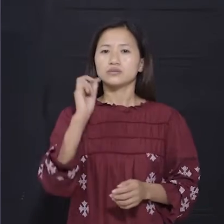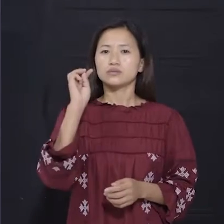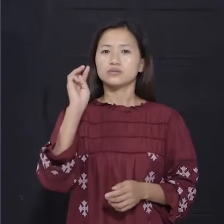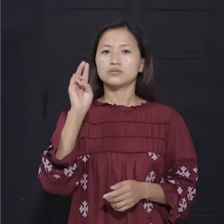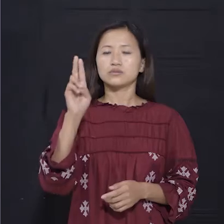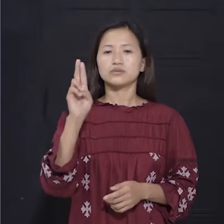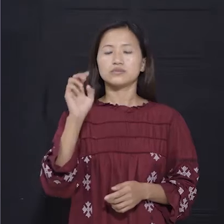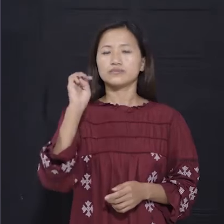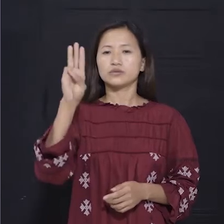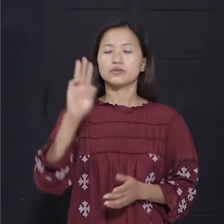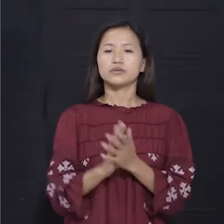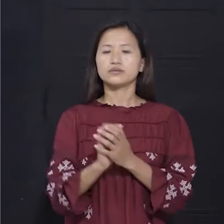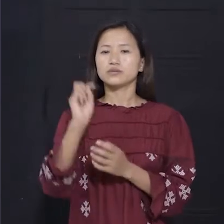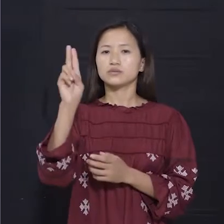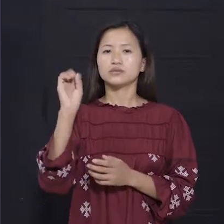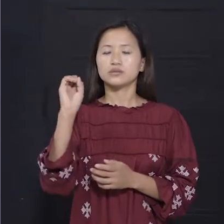320 to